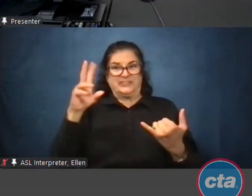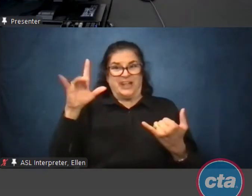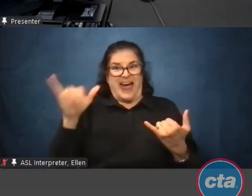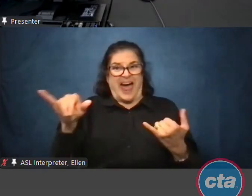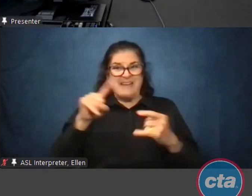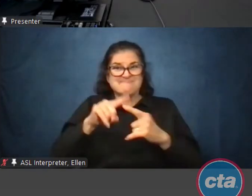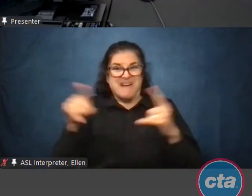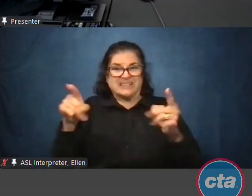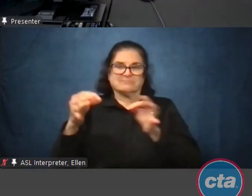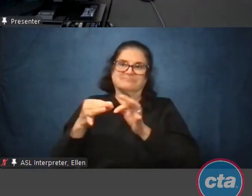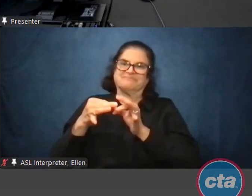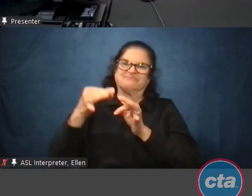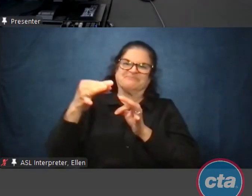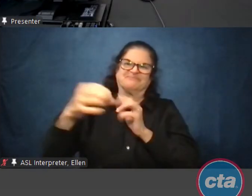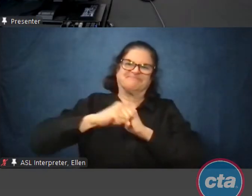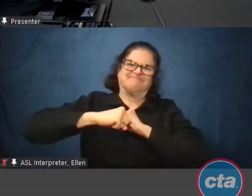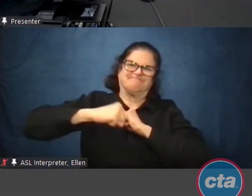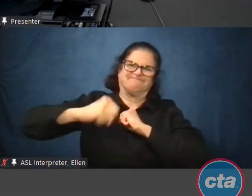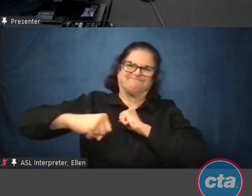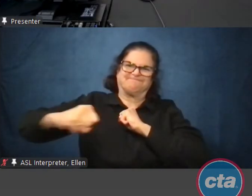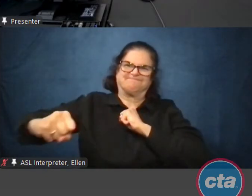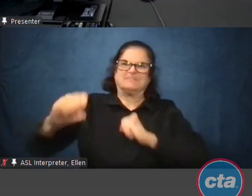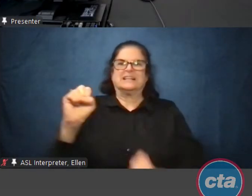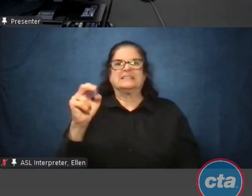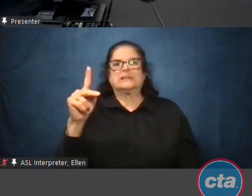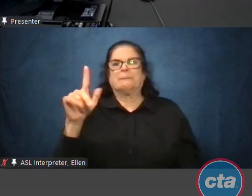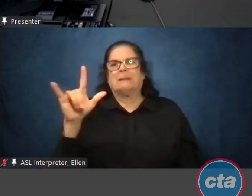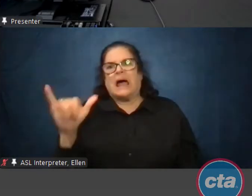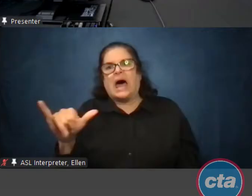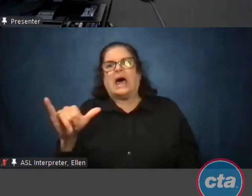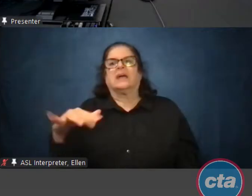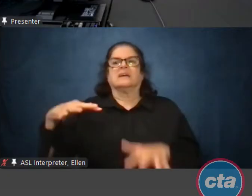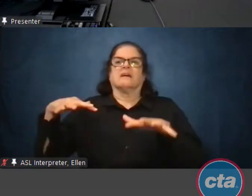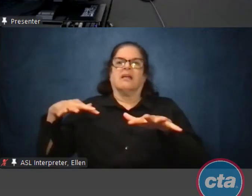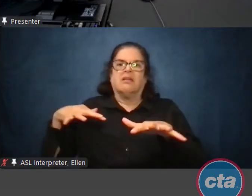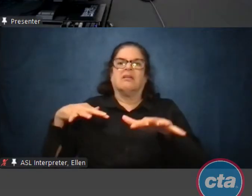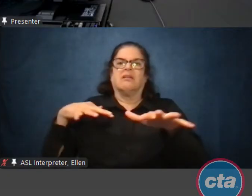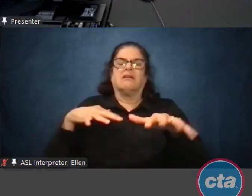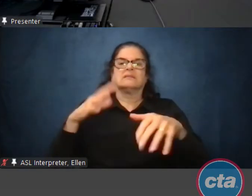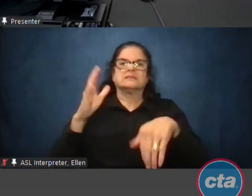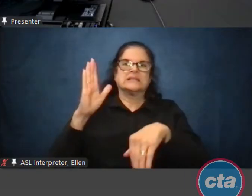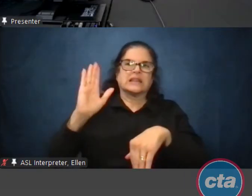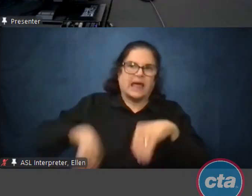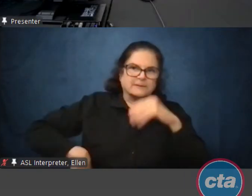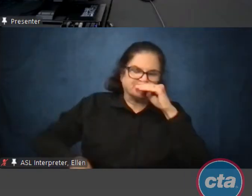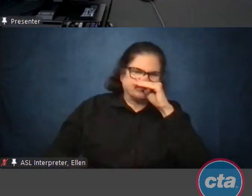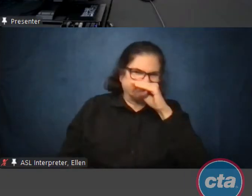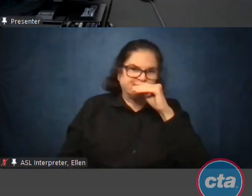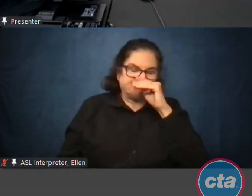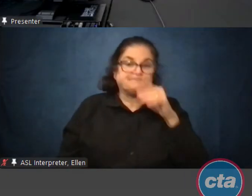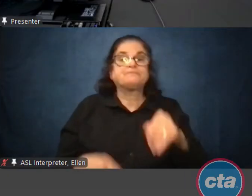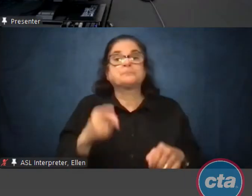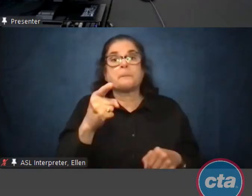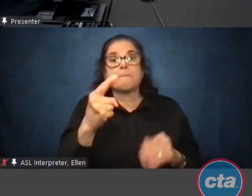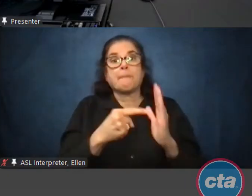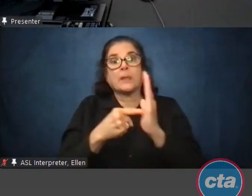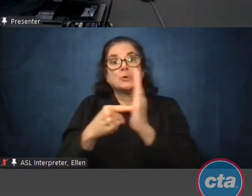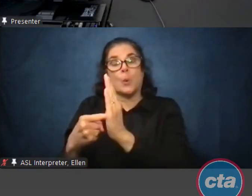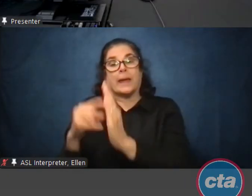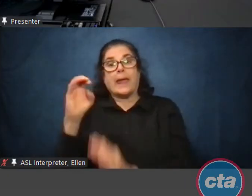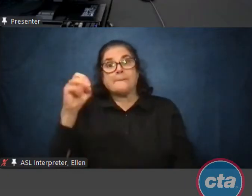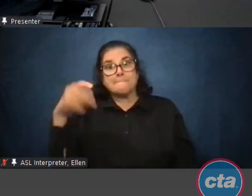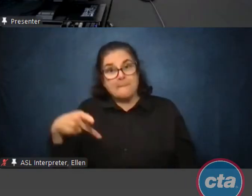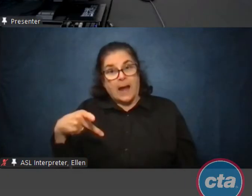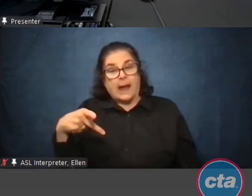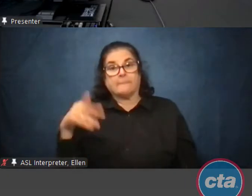the supply chain issues have been unfortunately very real lately. So just going through the map on the right side. So it's a